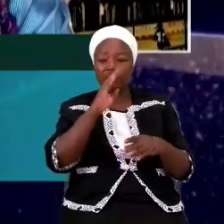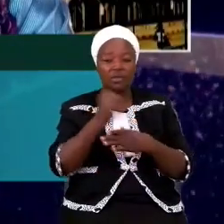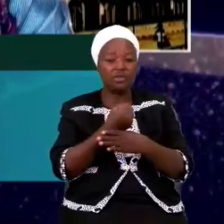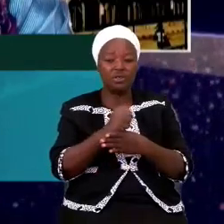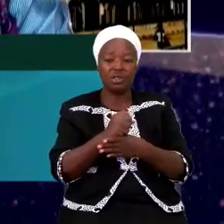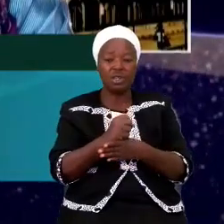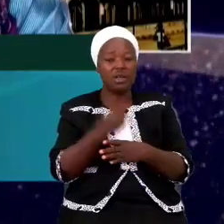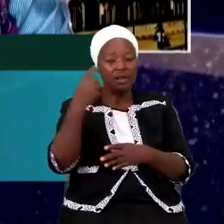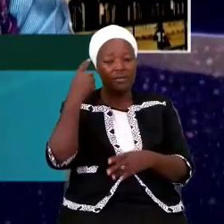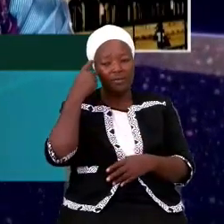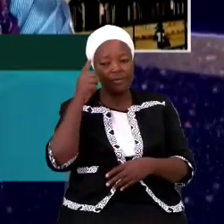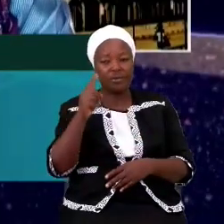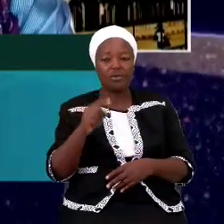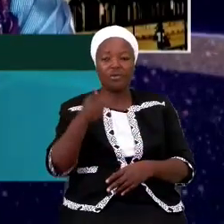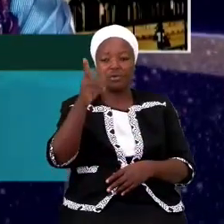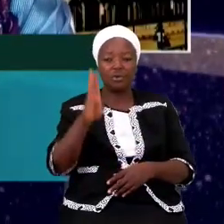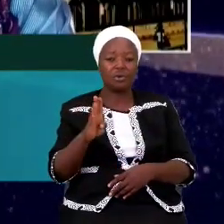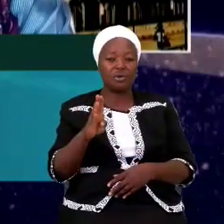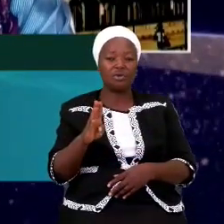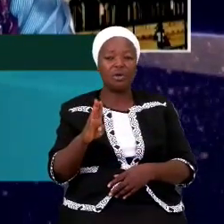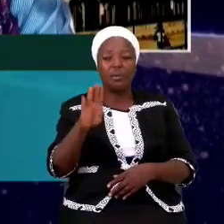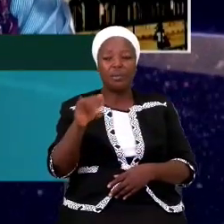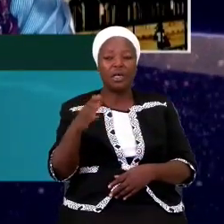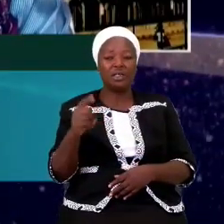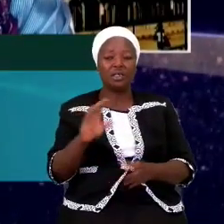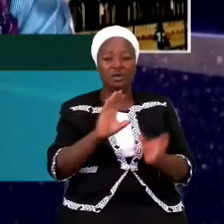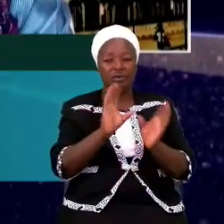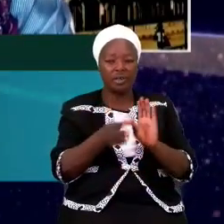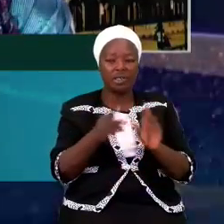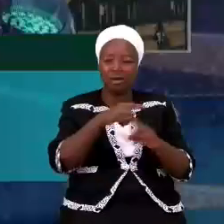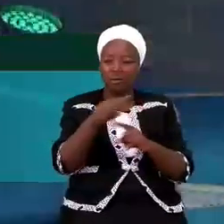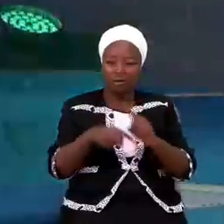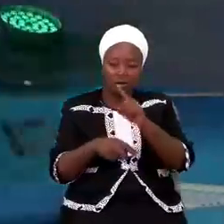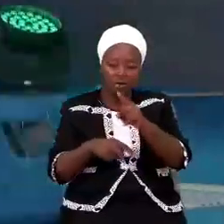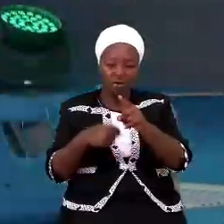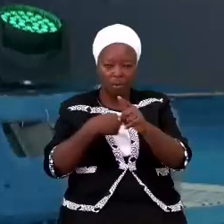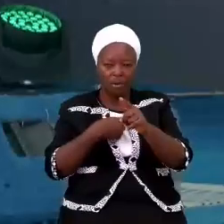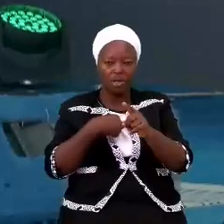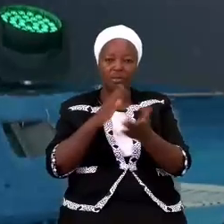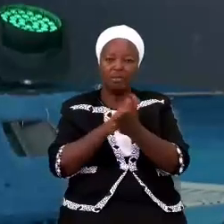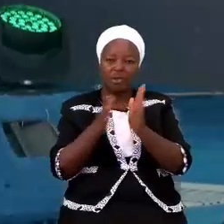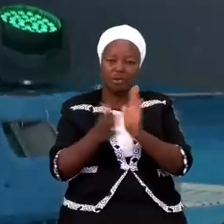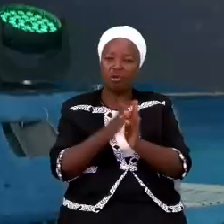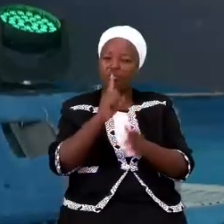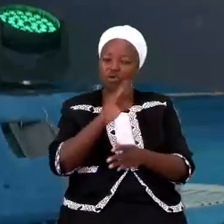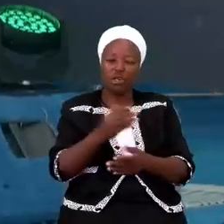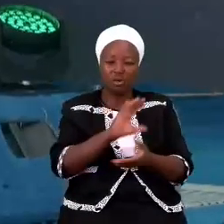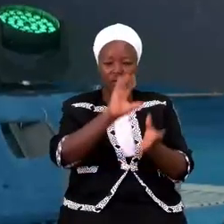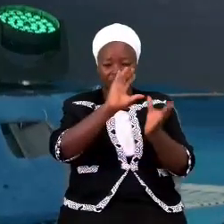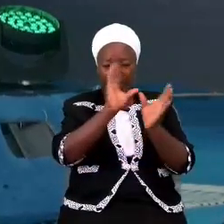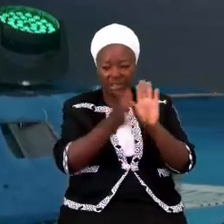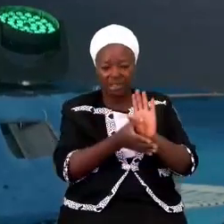no rival. There's nothing that takes the place, whatever the world may present to us,